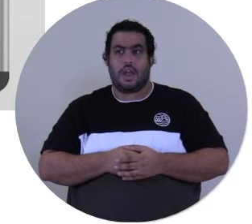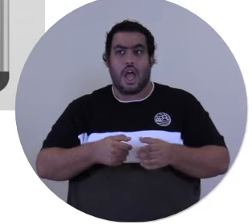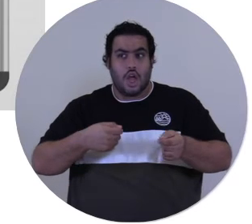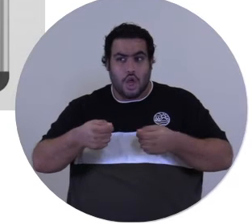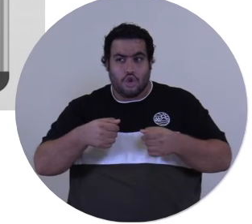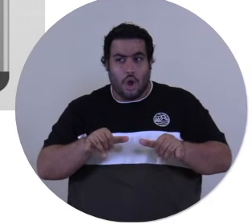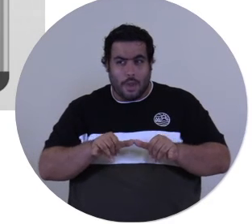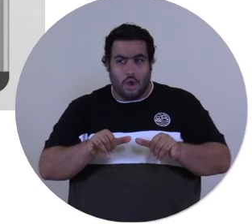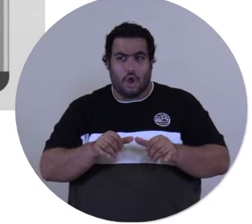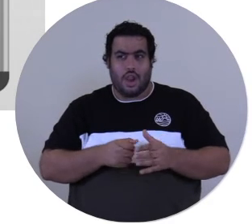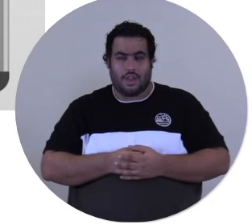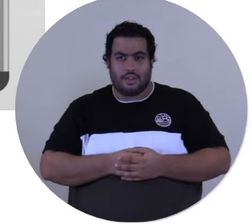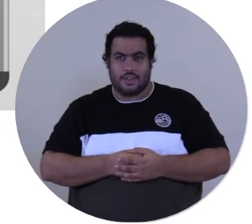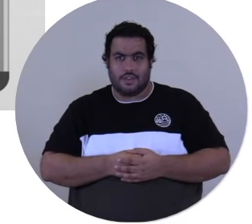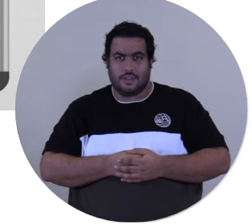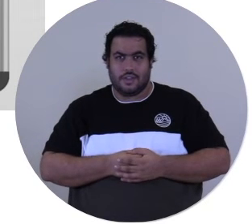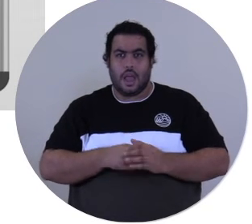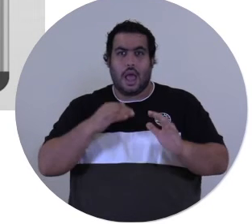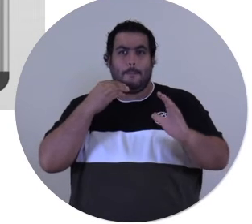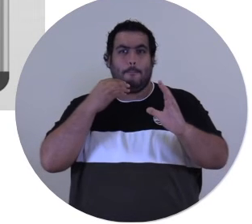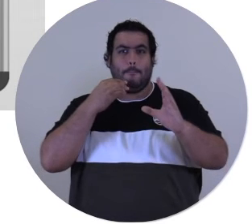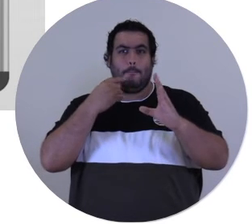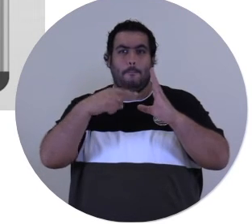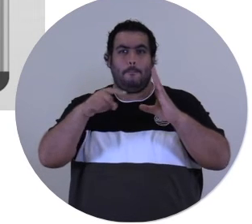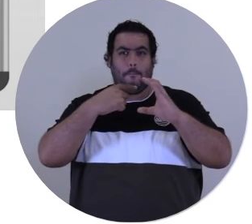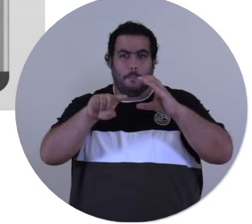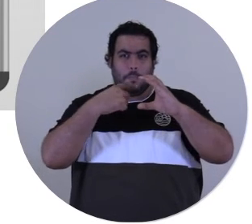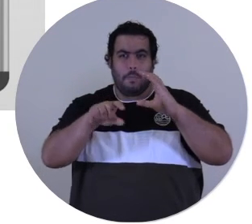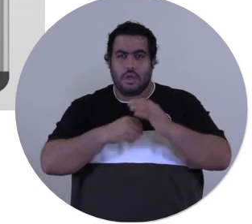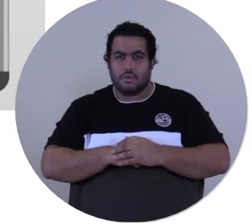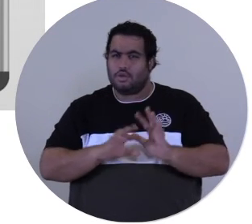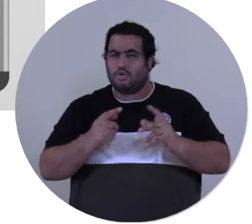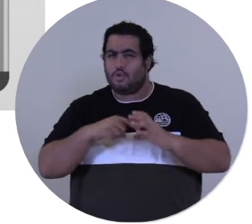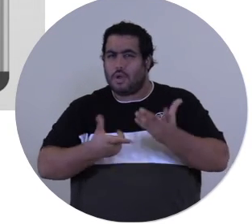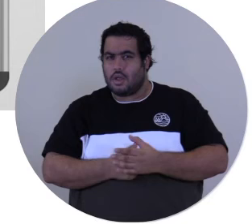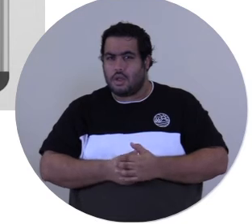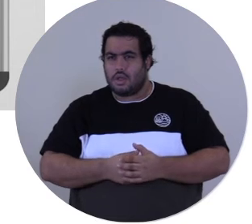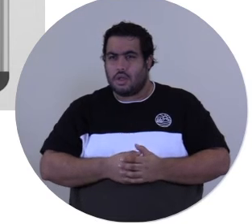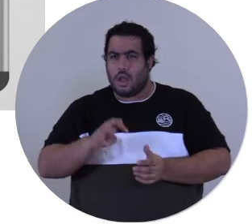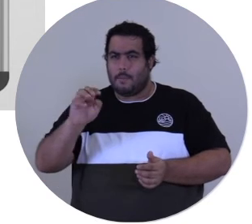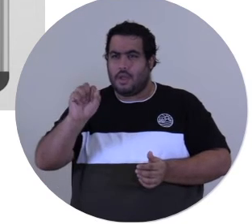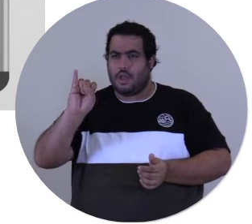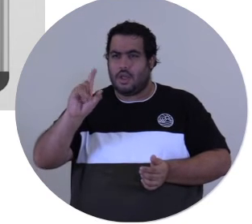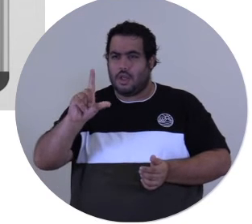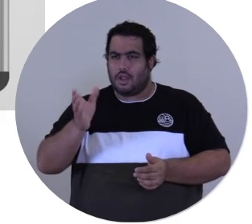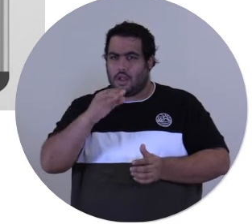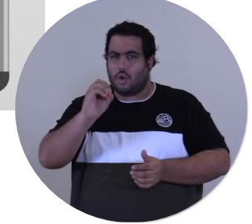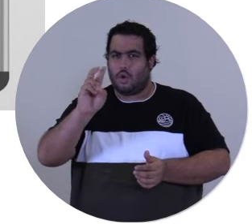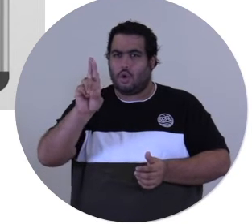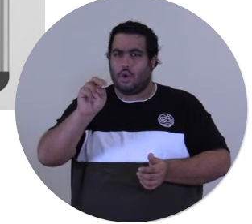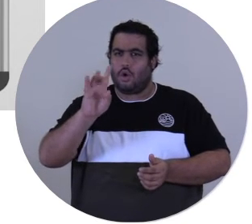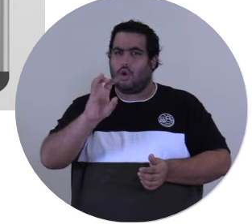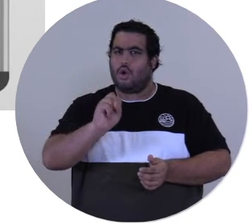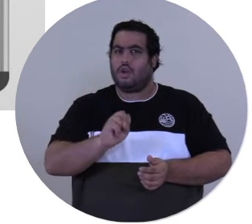shopping? Mail ordering? What is mail order? Mail order is the selling of goods to